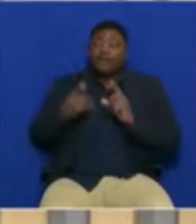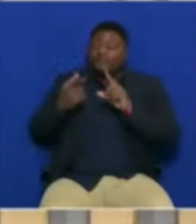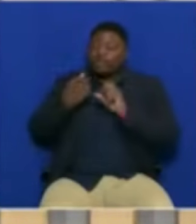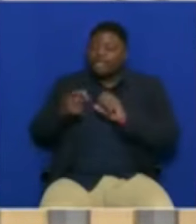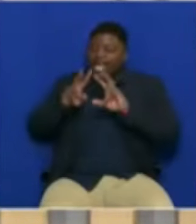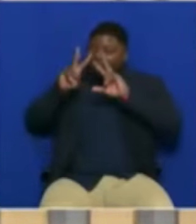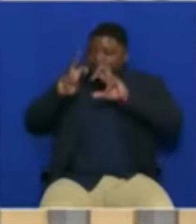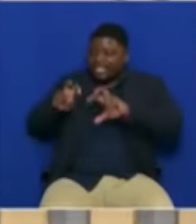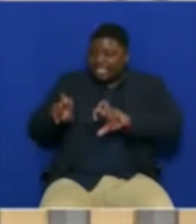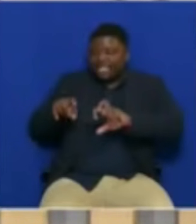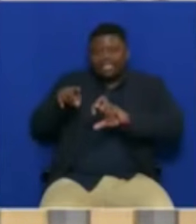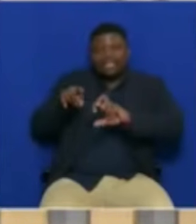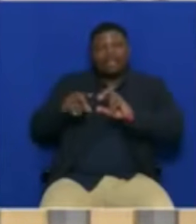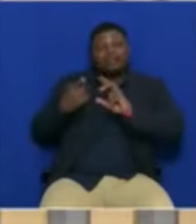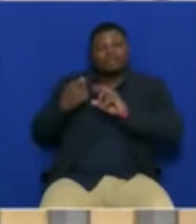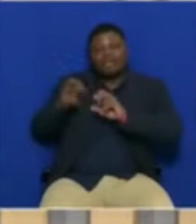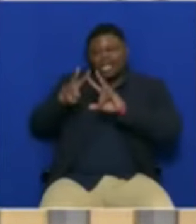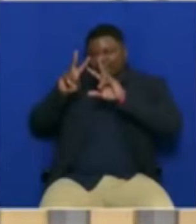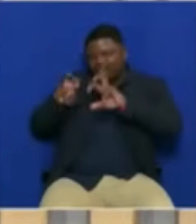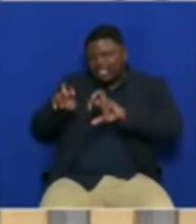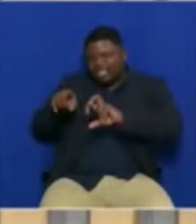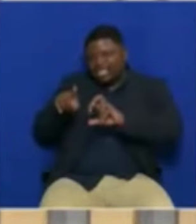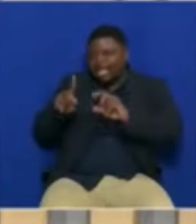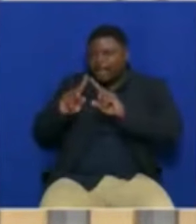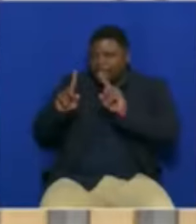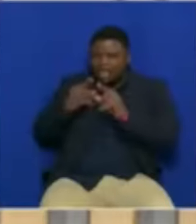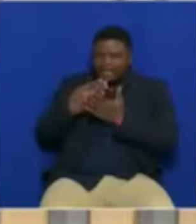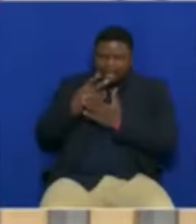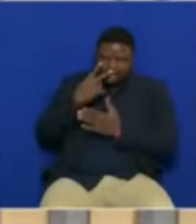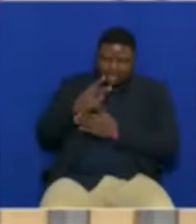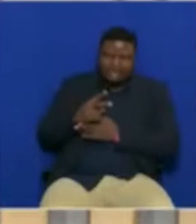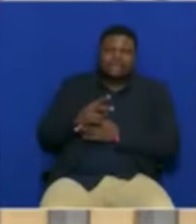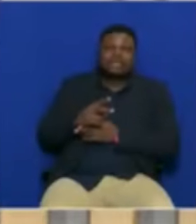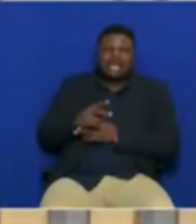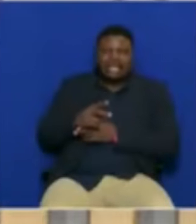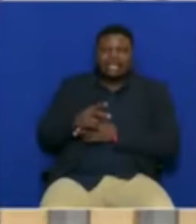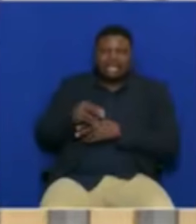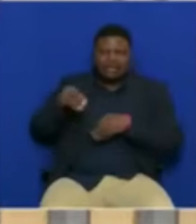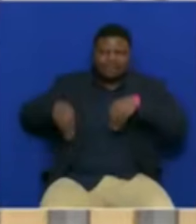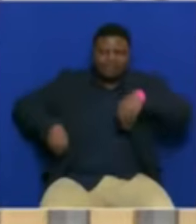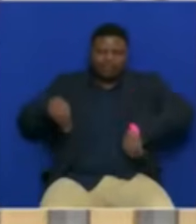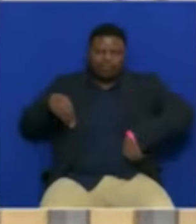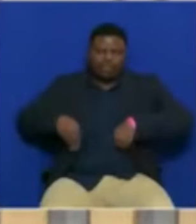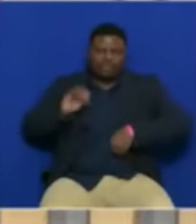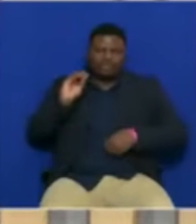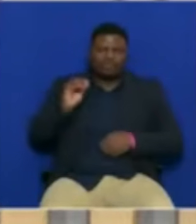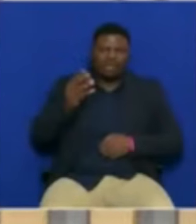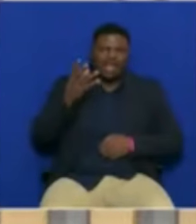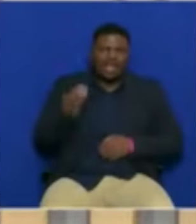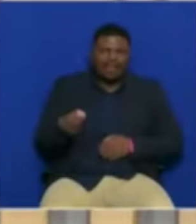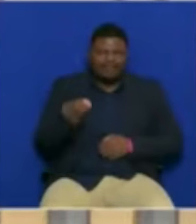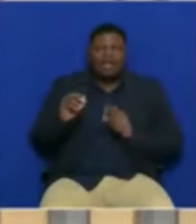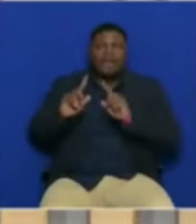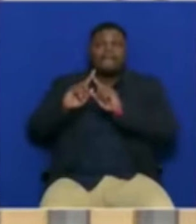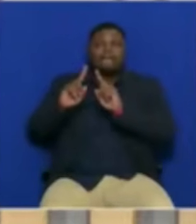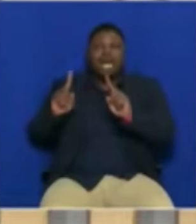see fraud, when we're presenting your investigation, what we found here misrepresentation,